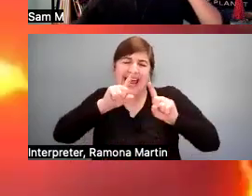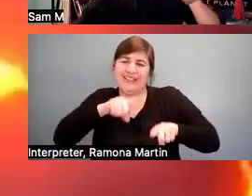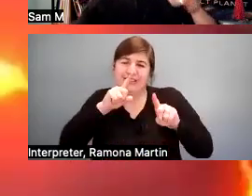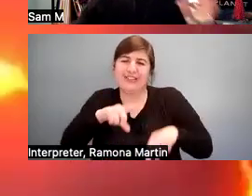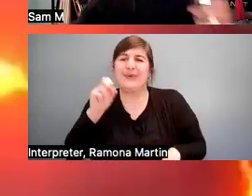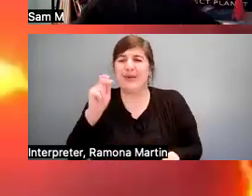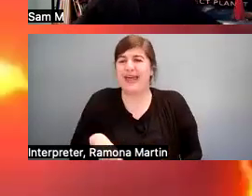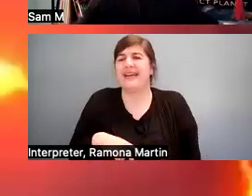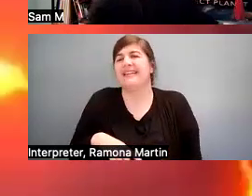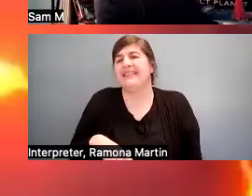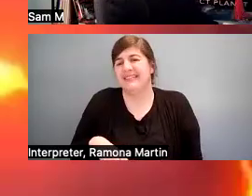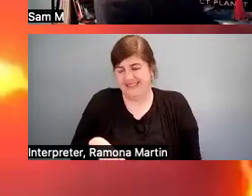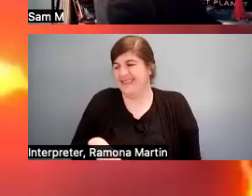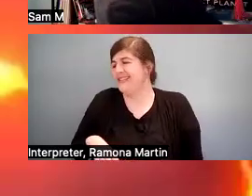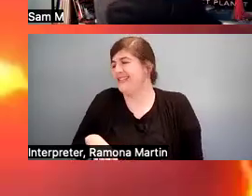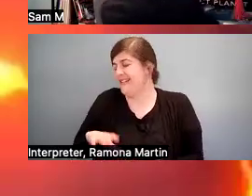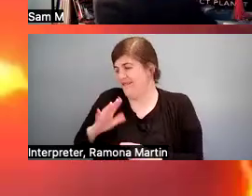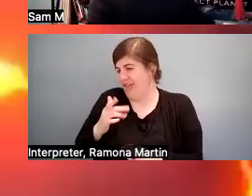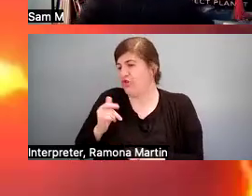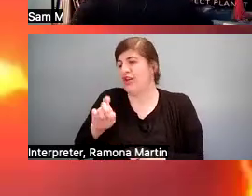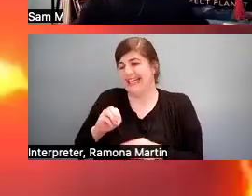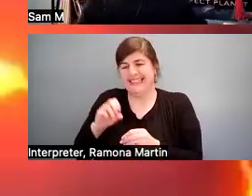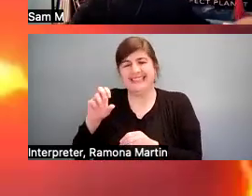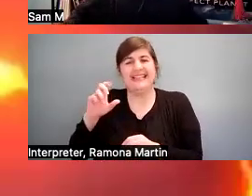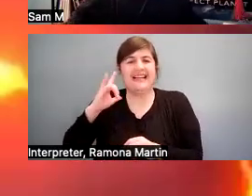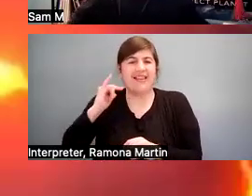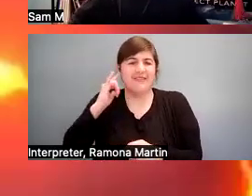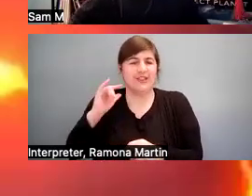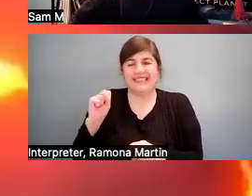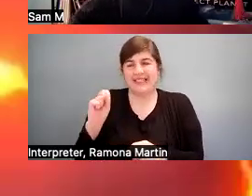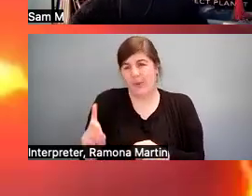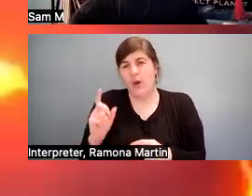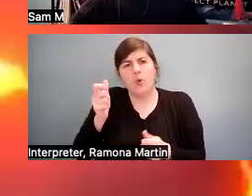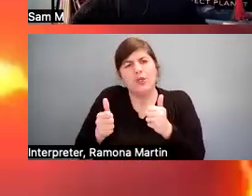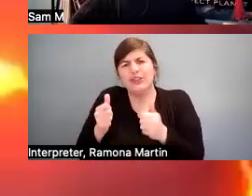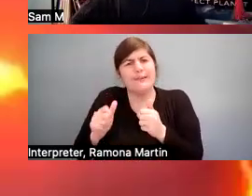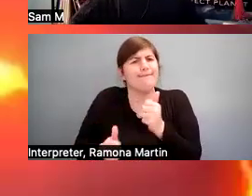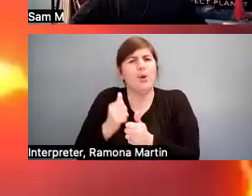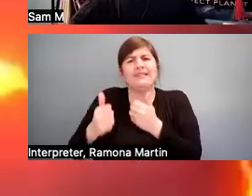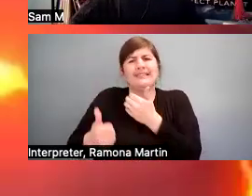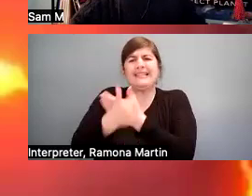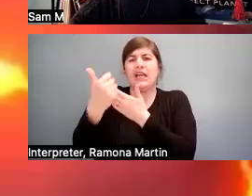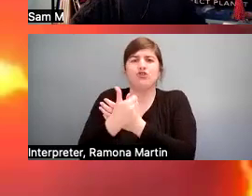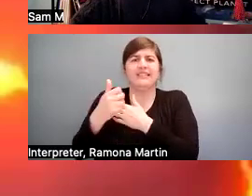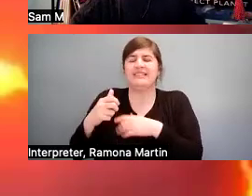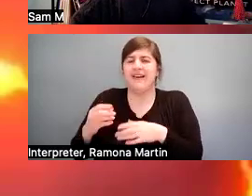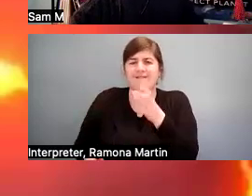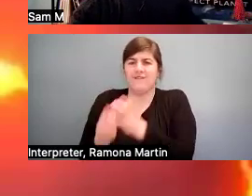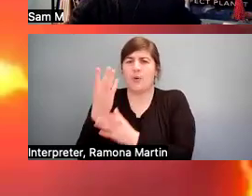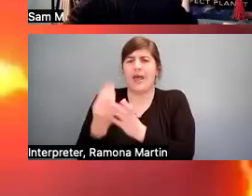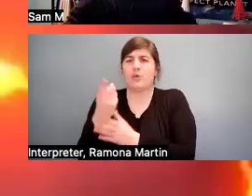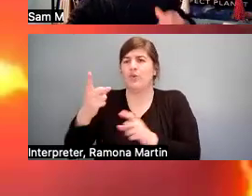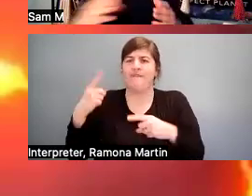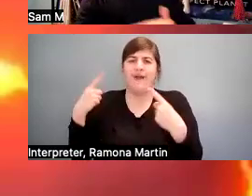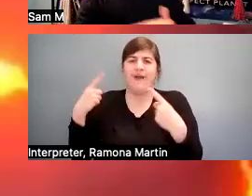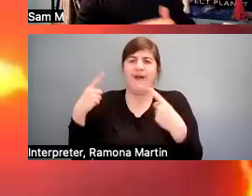right, Toller Elementary fifth grade in San Diego asks, what is the most dangerous volcano that you've ever visited? Most